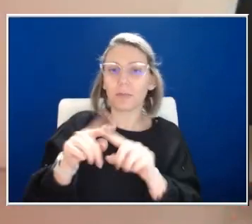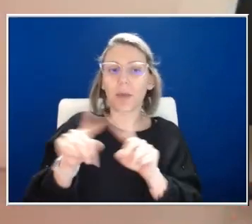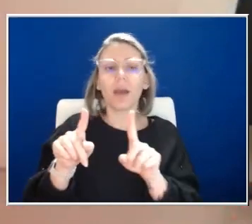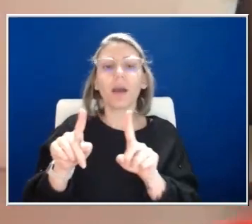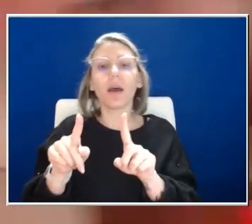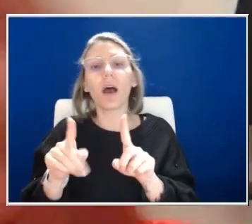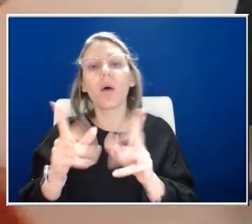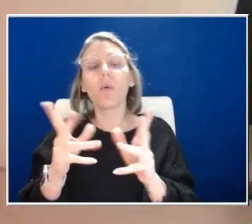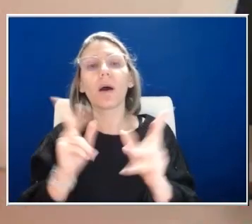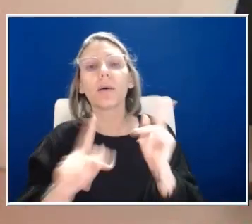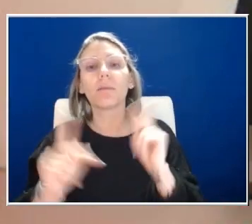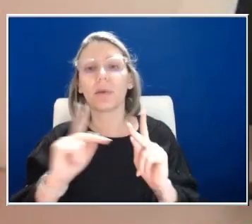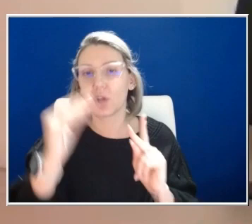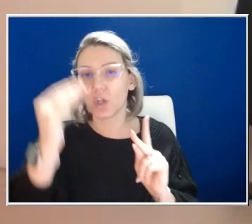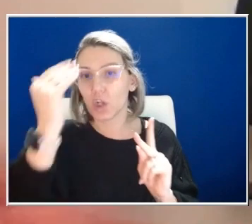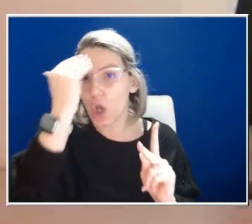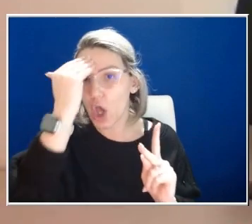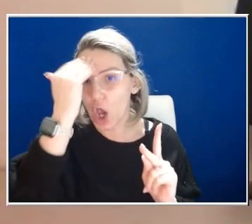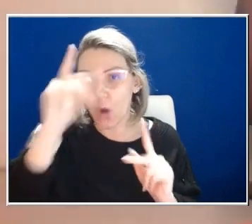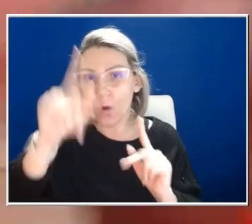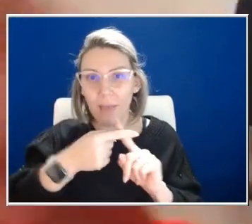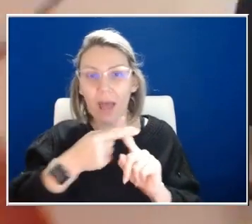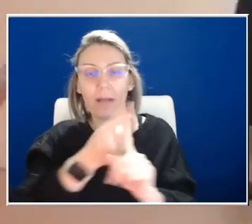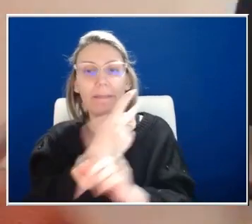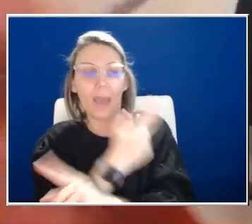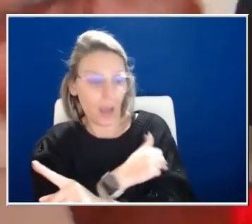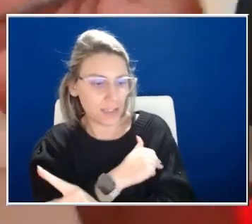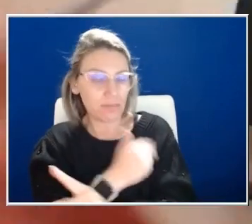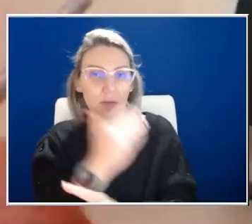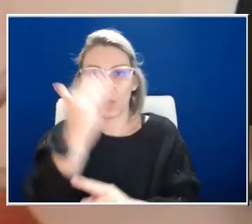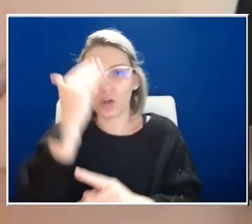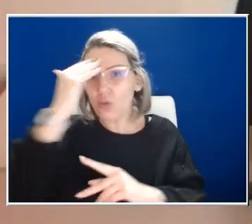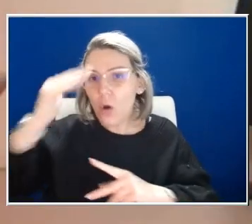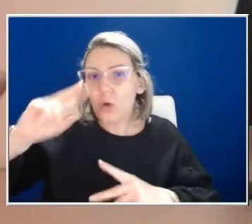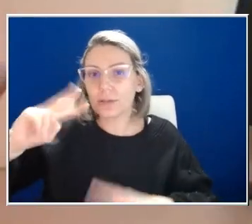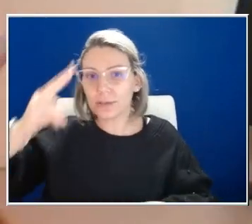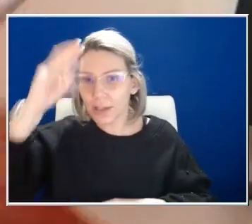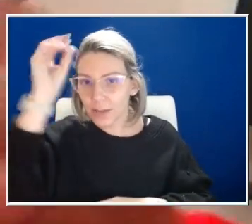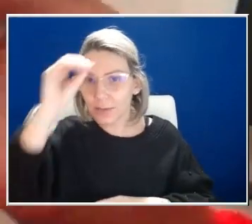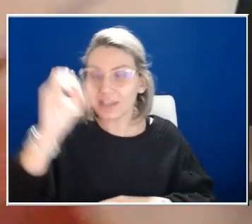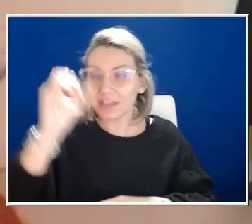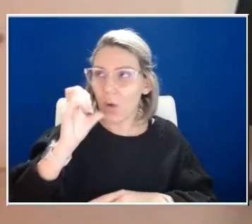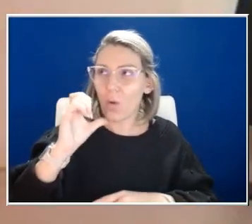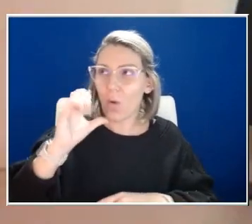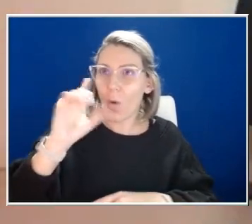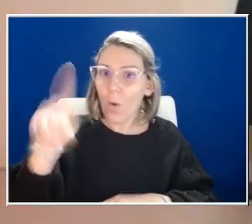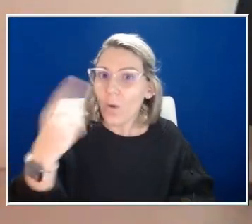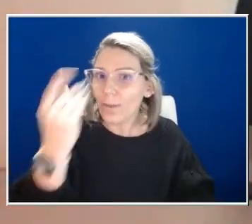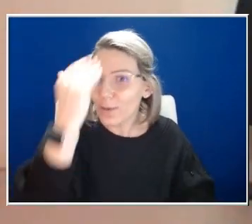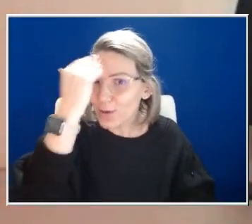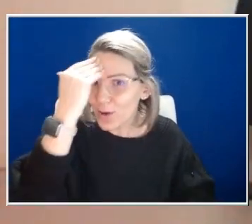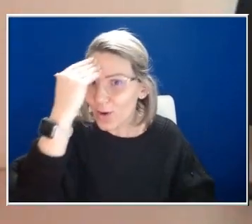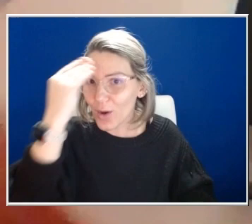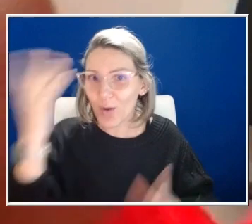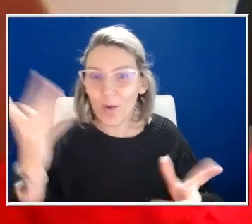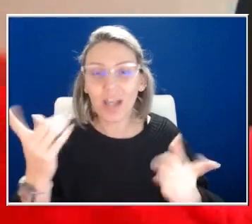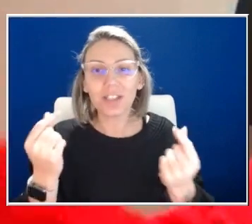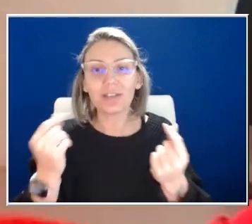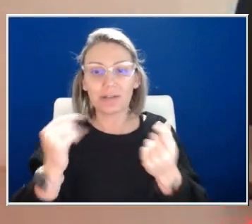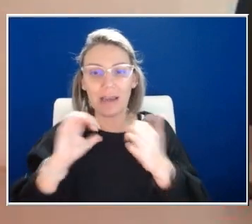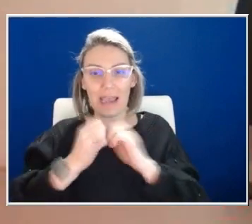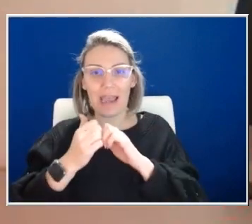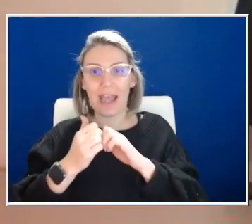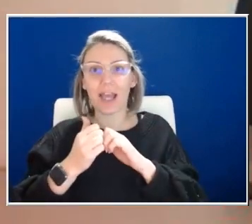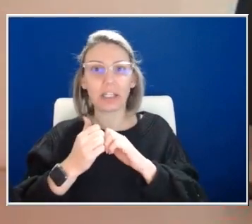to know about the hospital, know about a second opinion, but don't just know about it. What am I going to do to get them there?